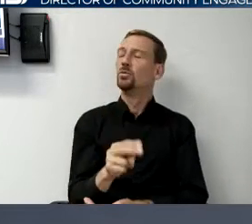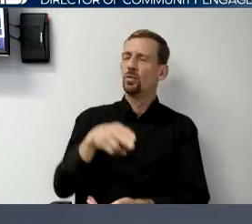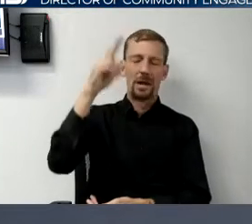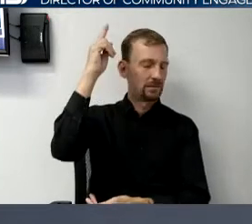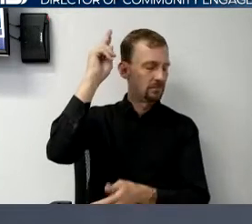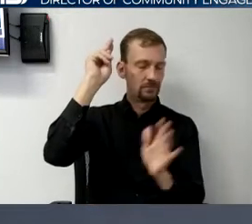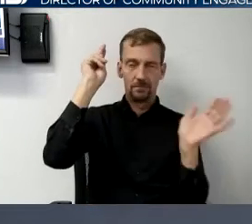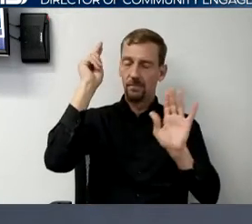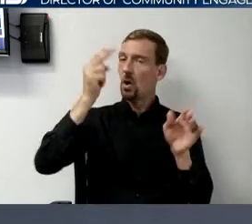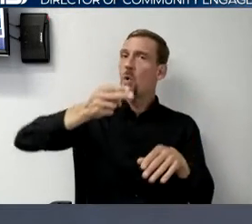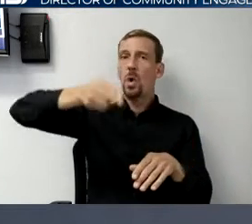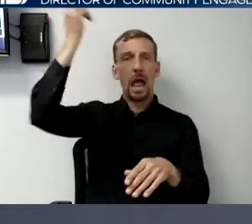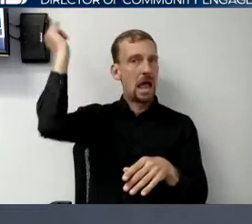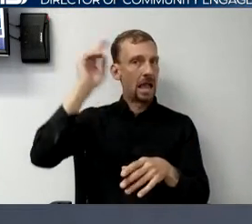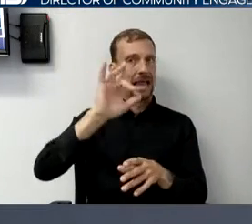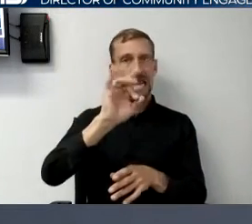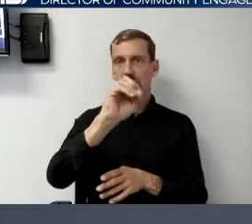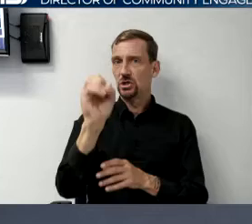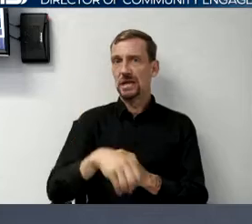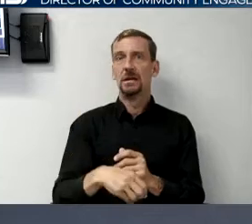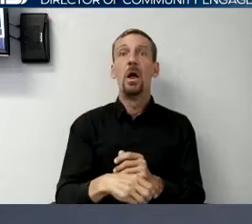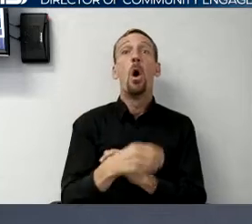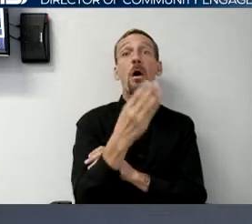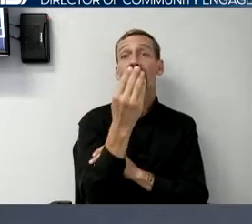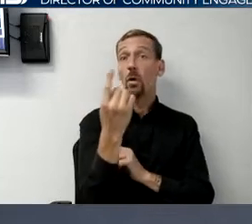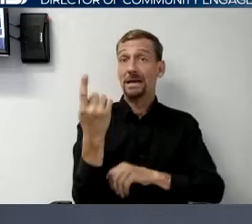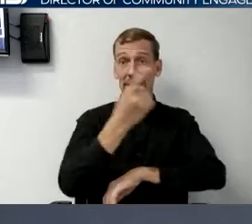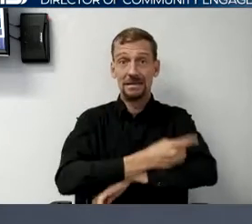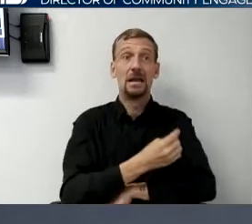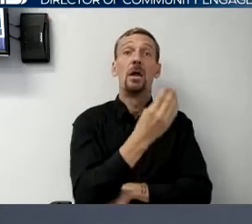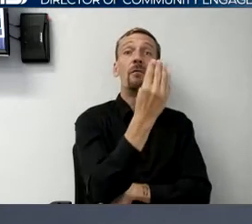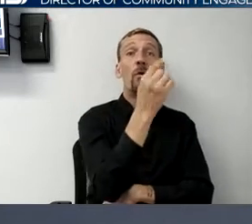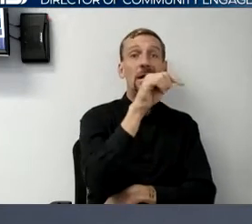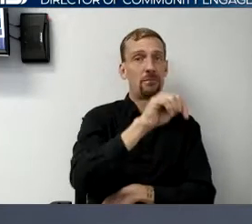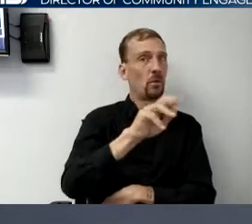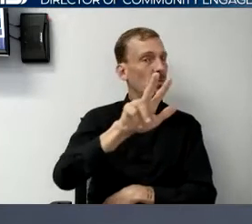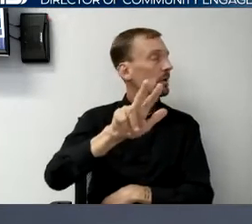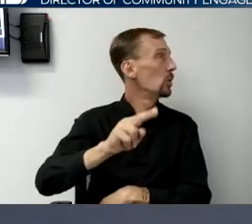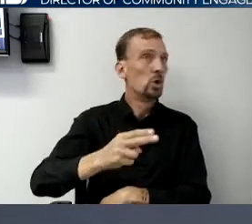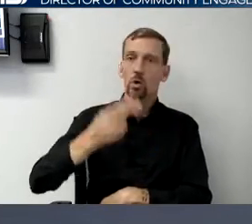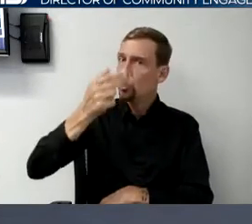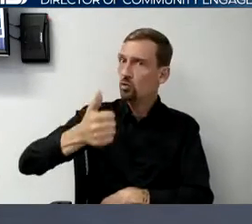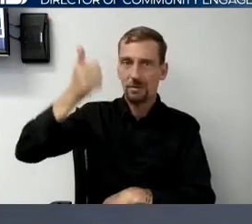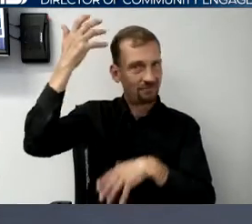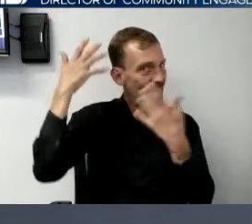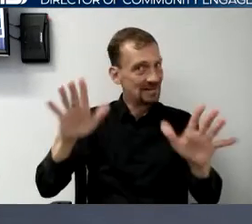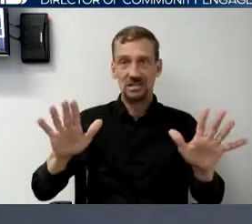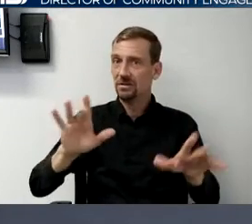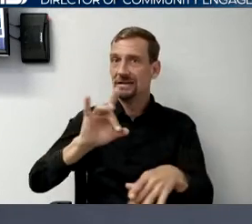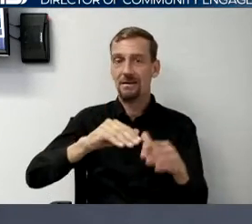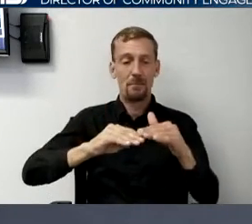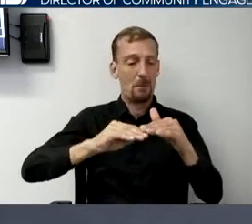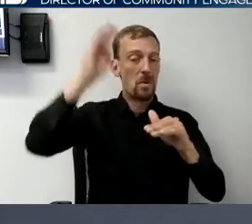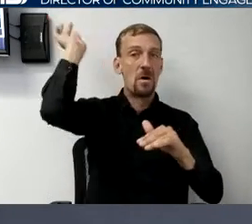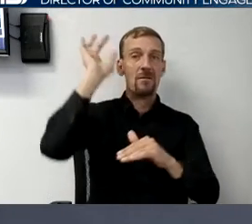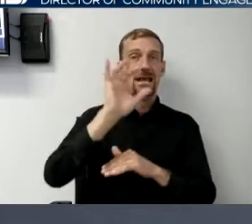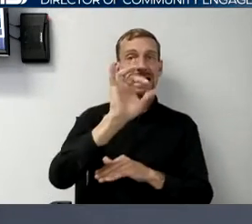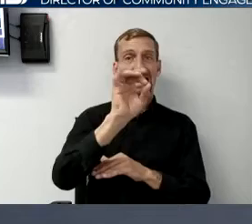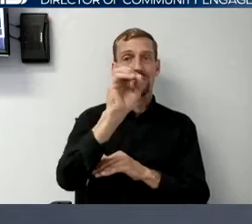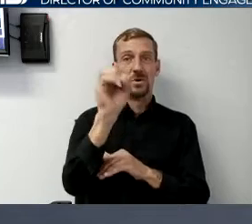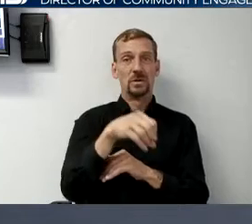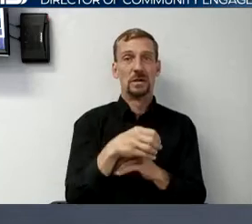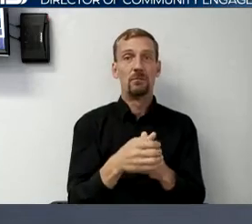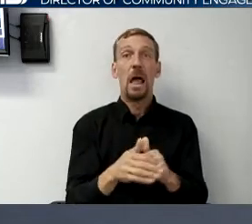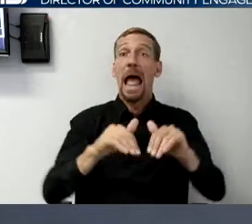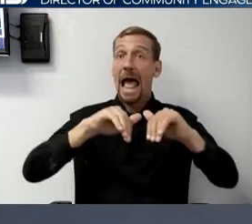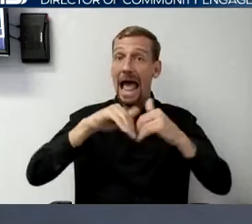high, above that 8%. The 14-day is 14.3, too high, obviously above the 8%. So the way